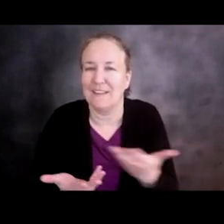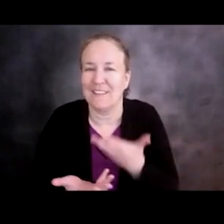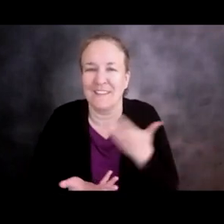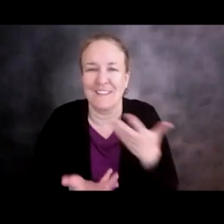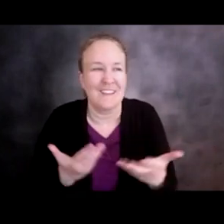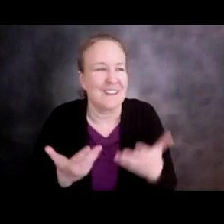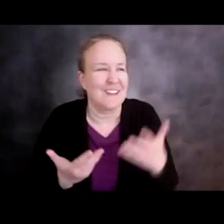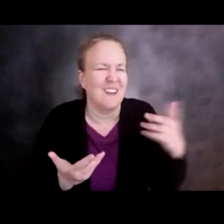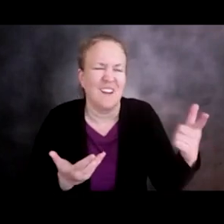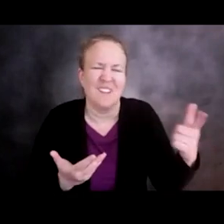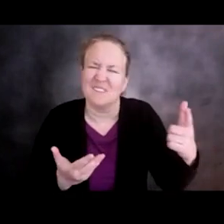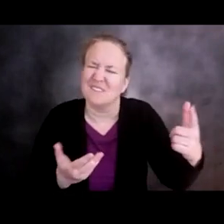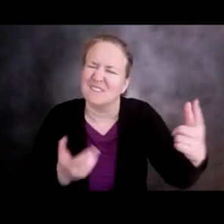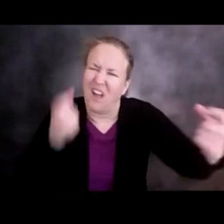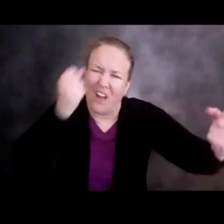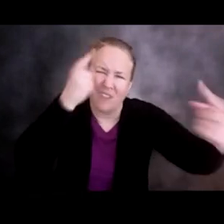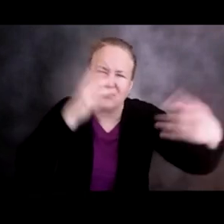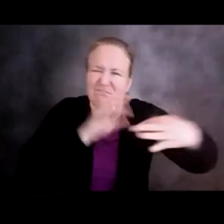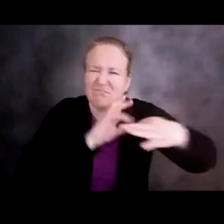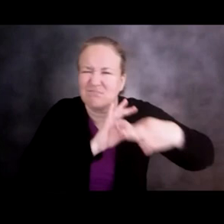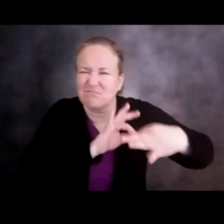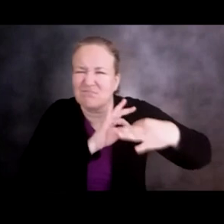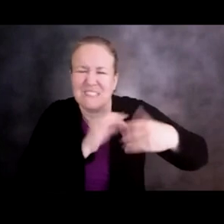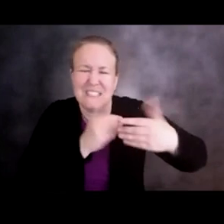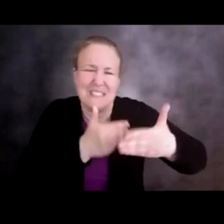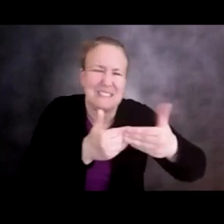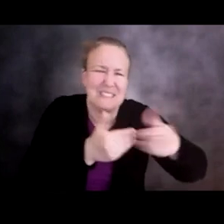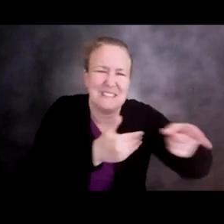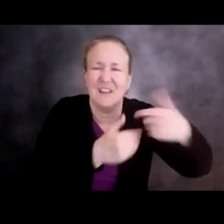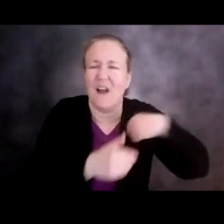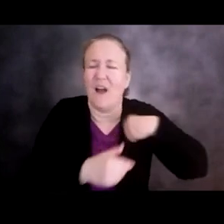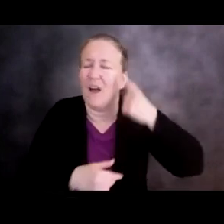so relatable. Like I think